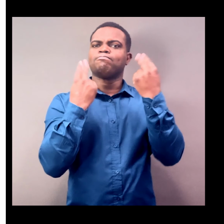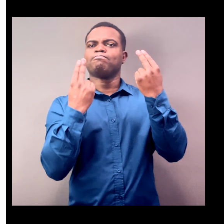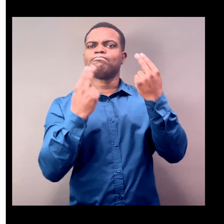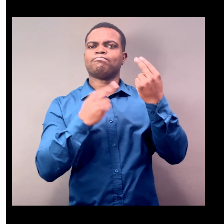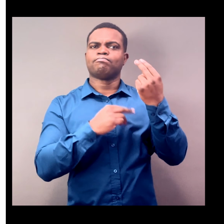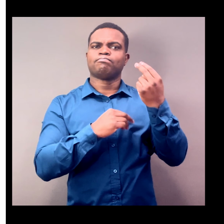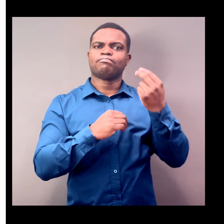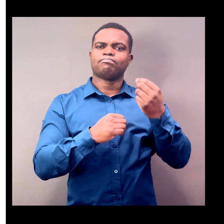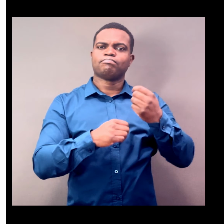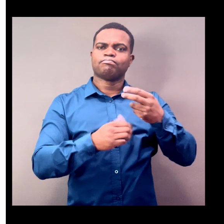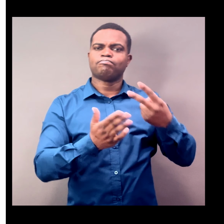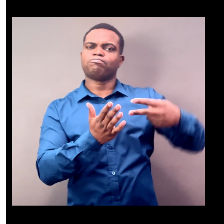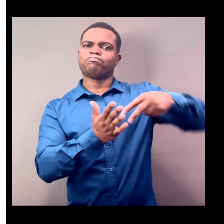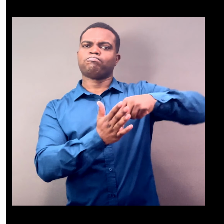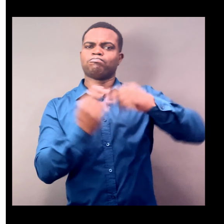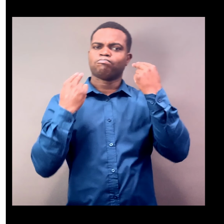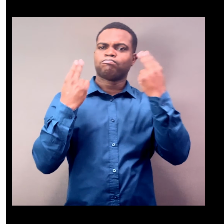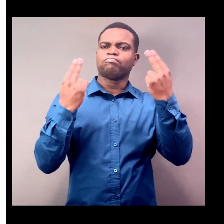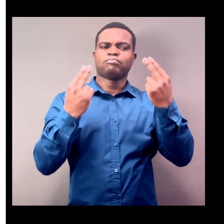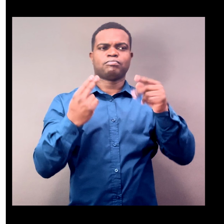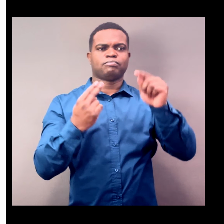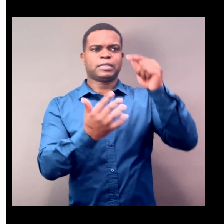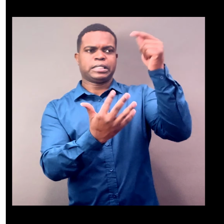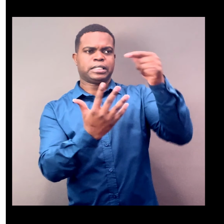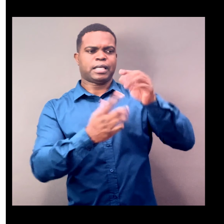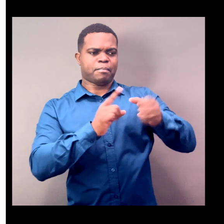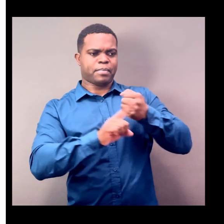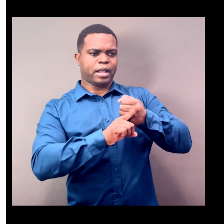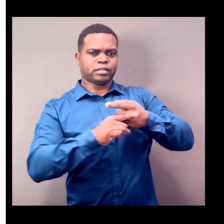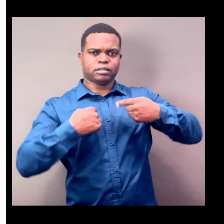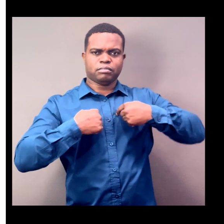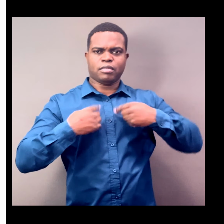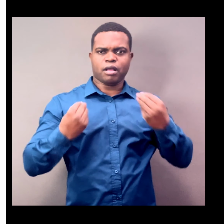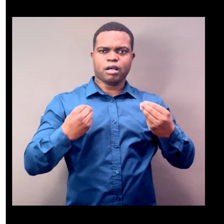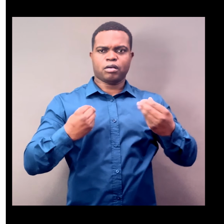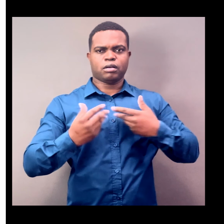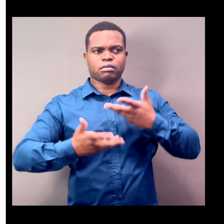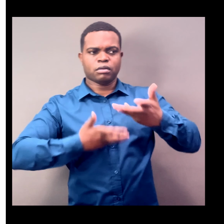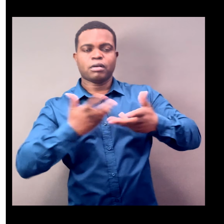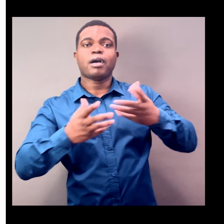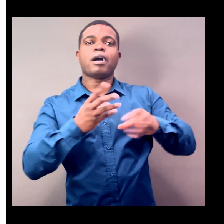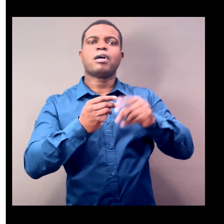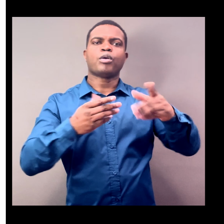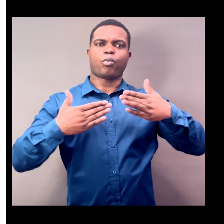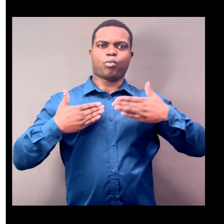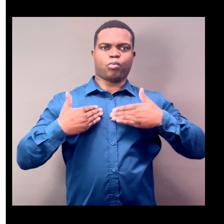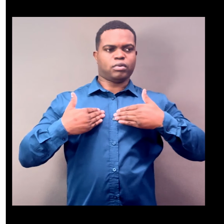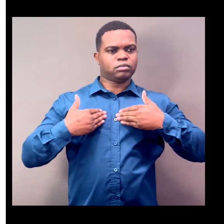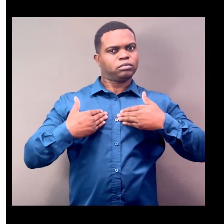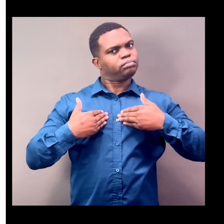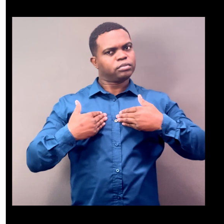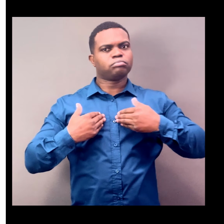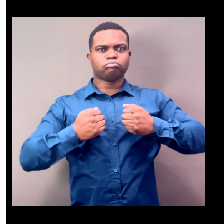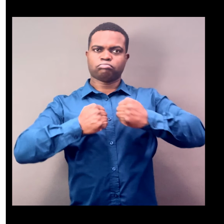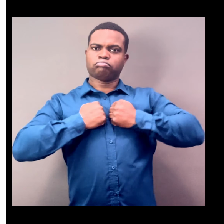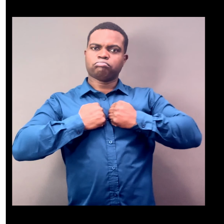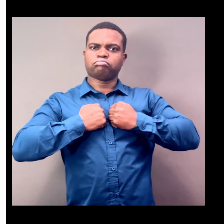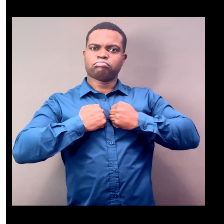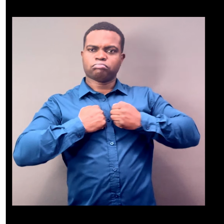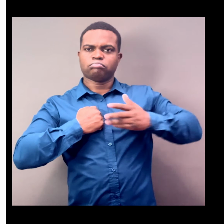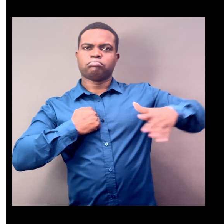You give them a voice in decisions that affect their lives. You empower them. You give them that ownership. Community